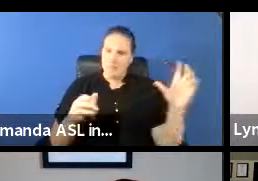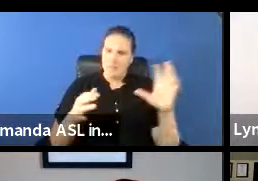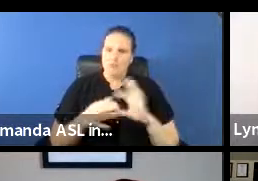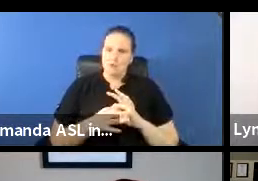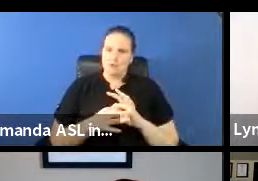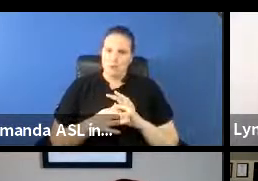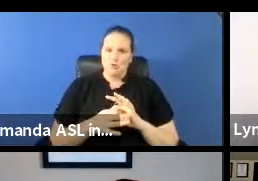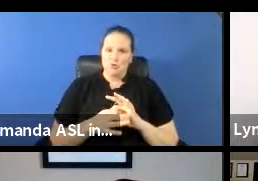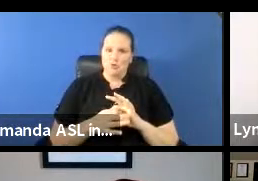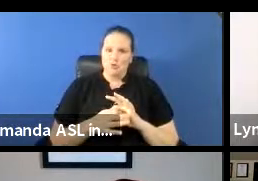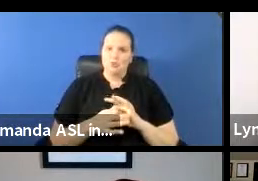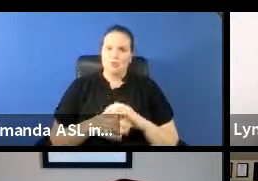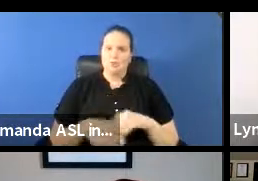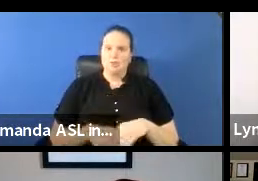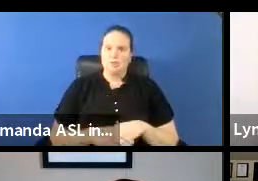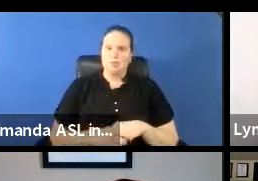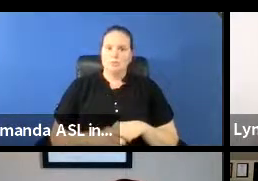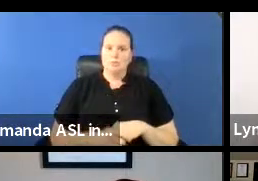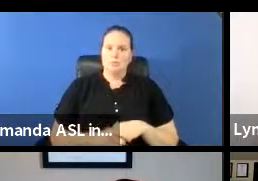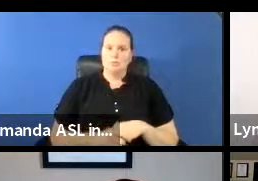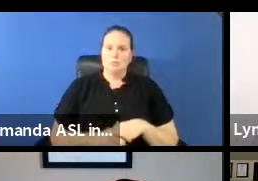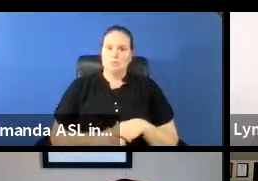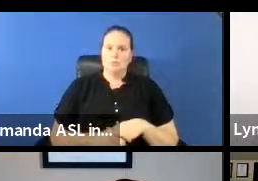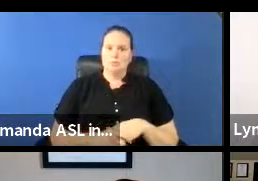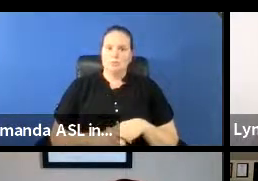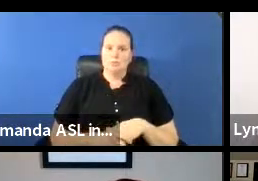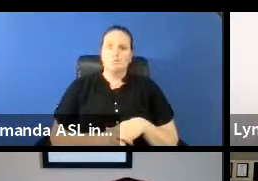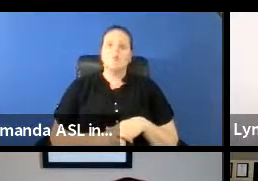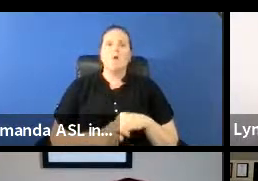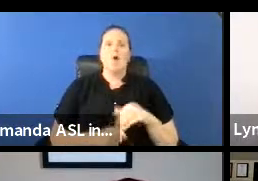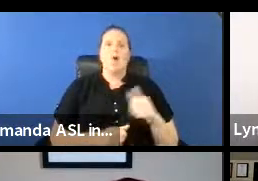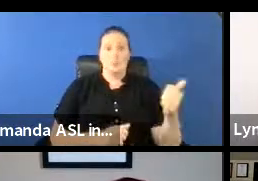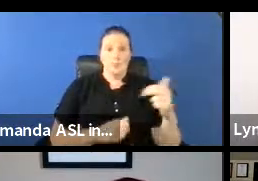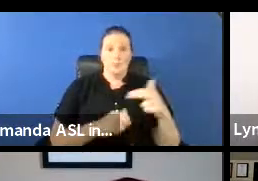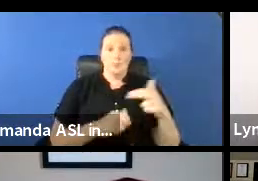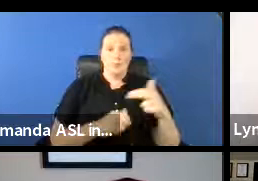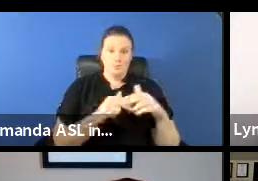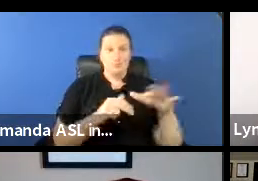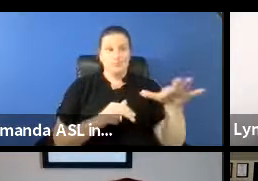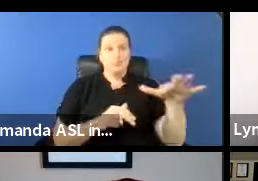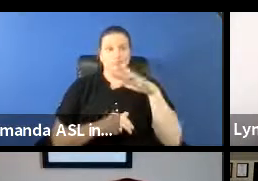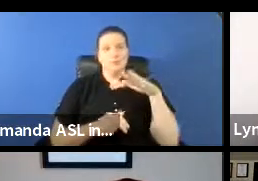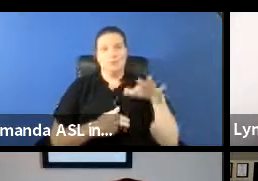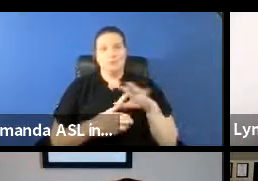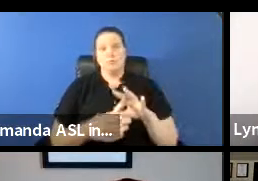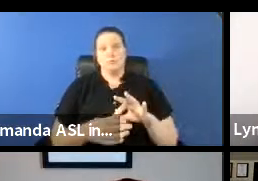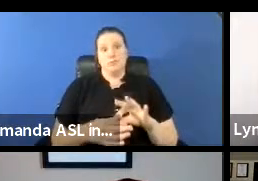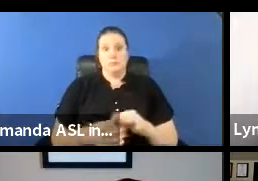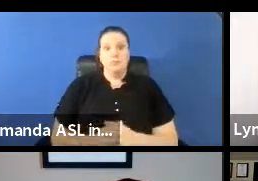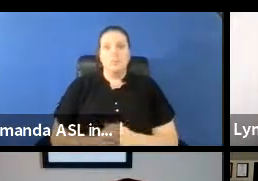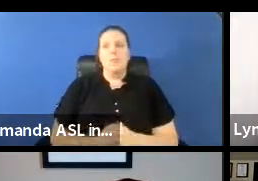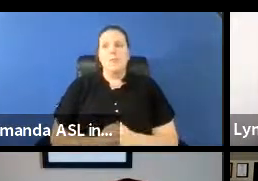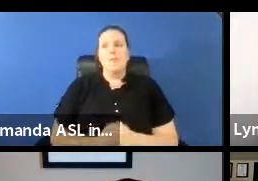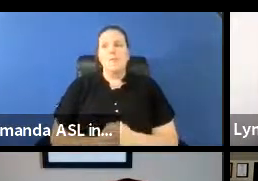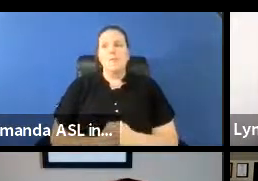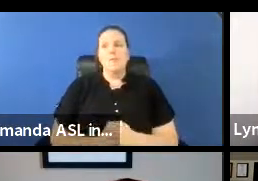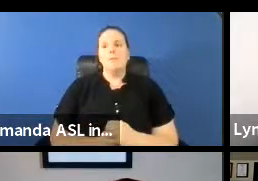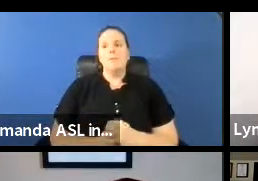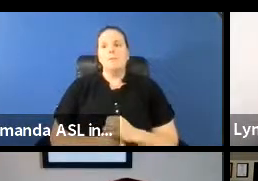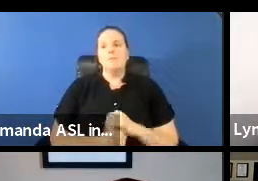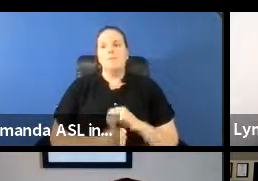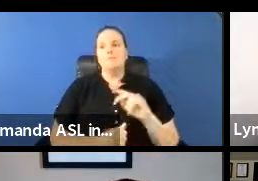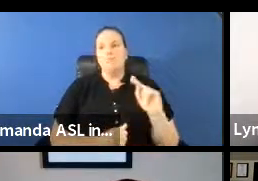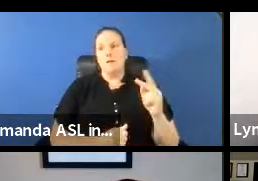to other facilities in the area. So